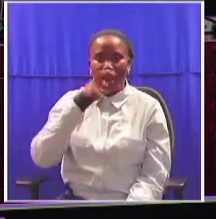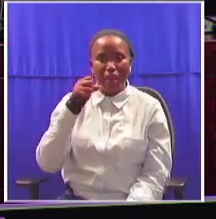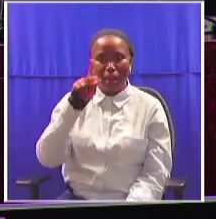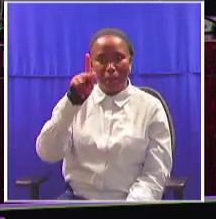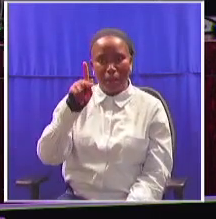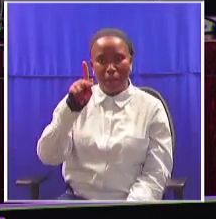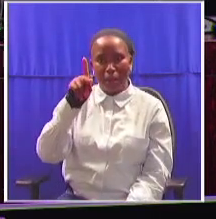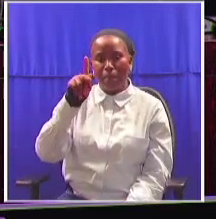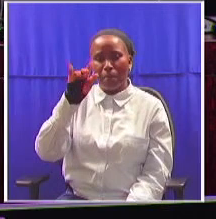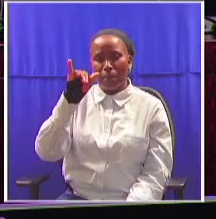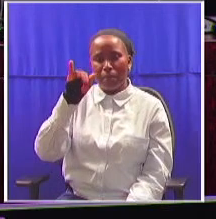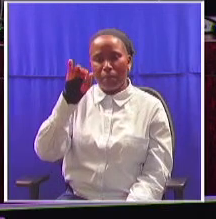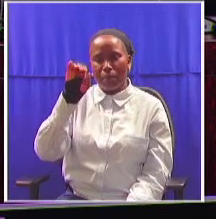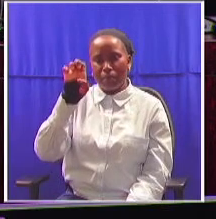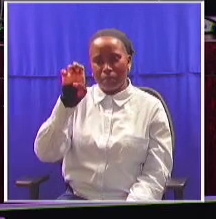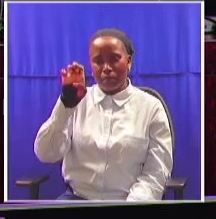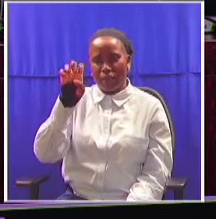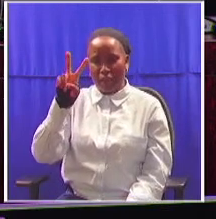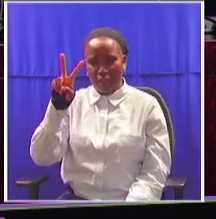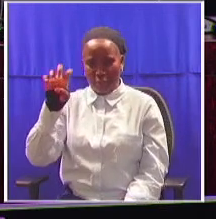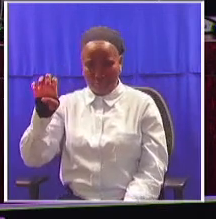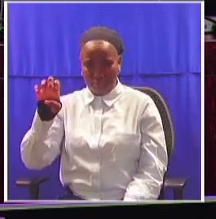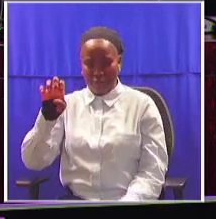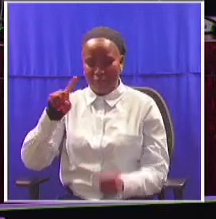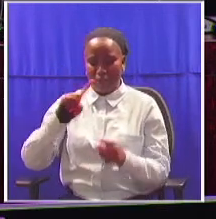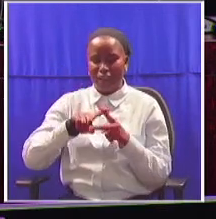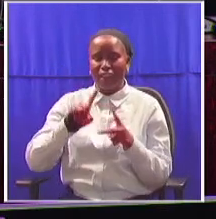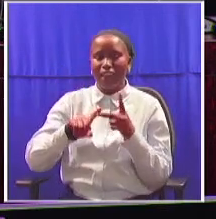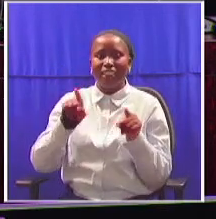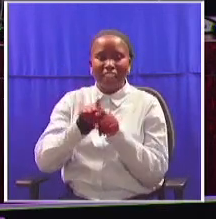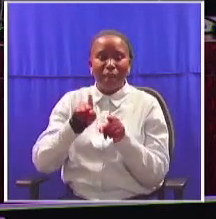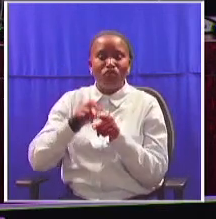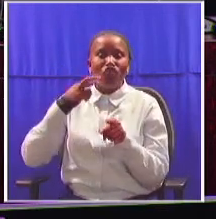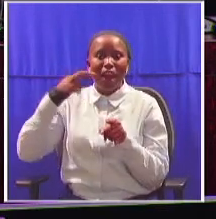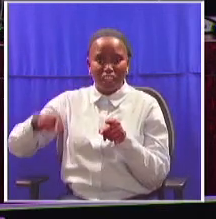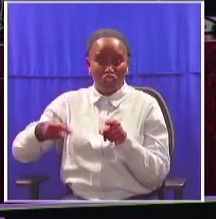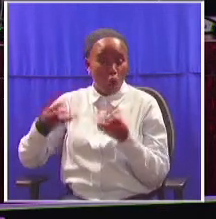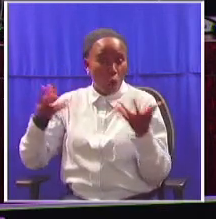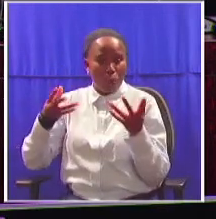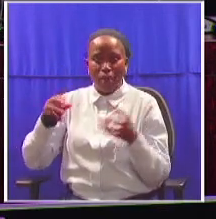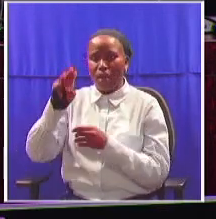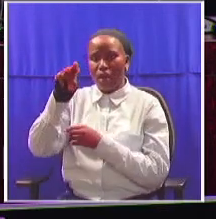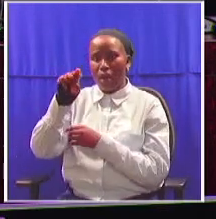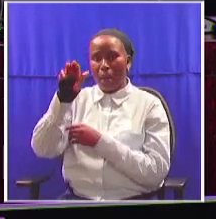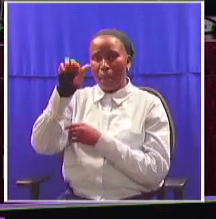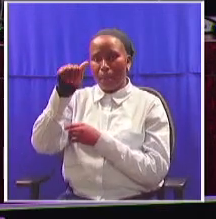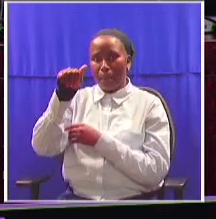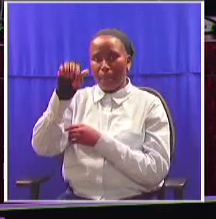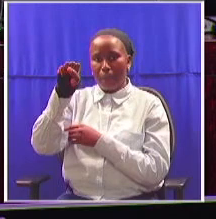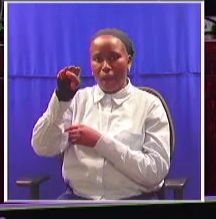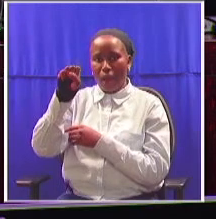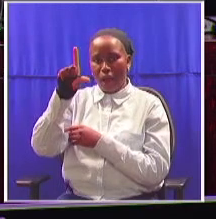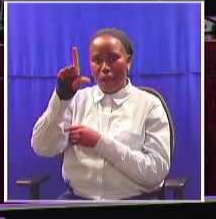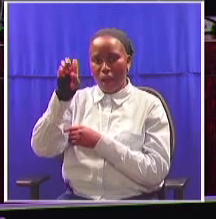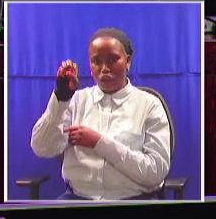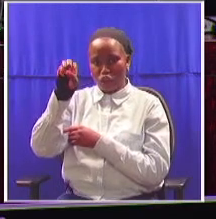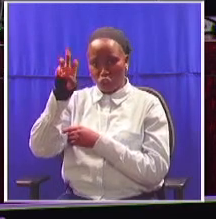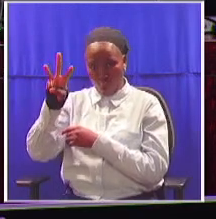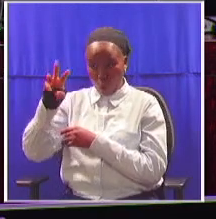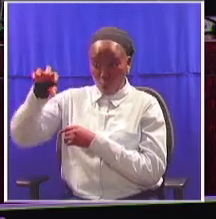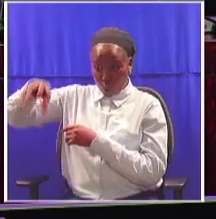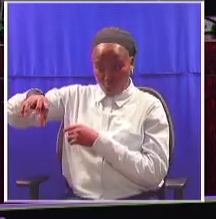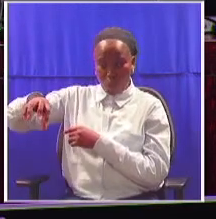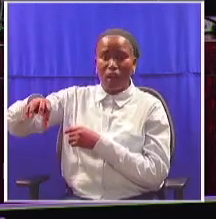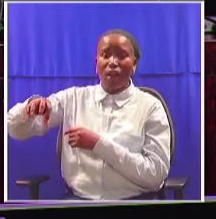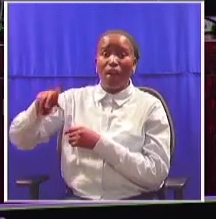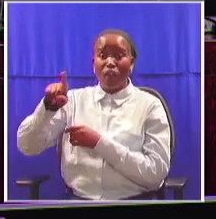as traveling to Moscow in Russia to engage with the heads of states of